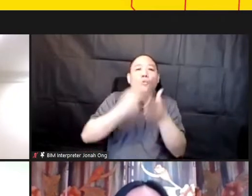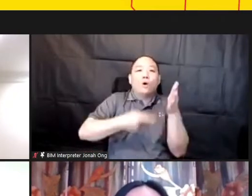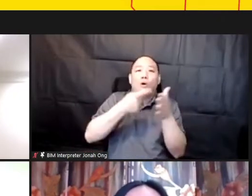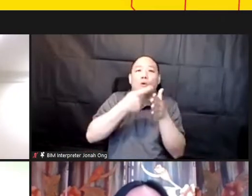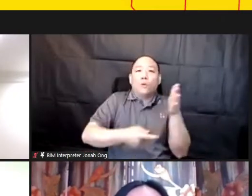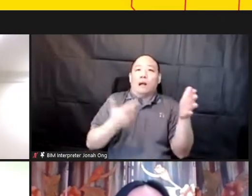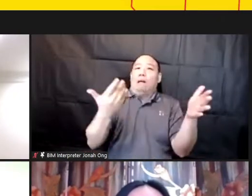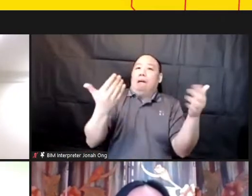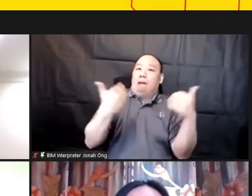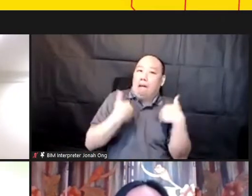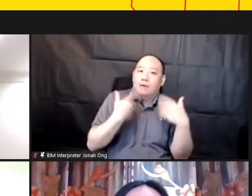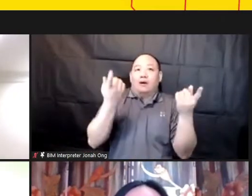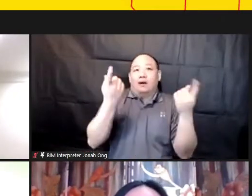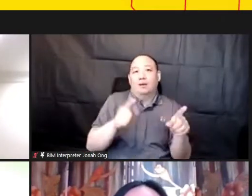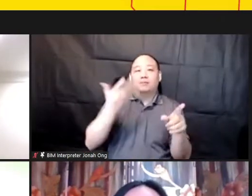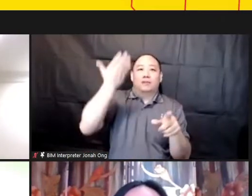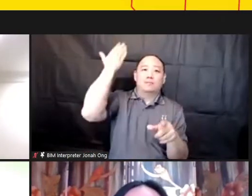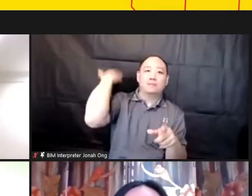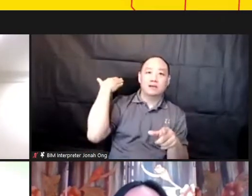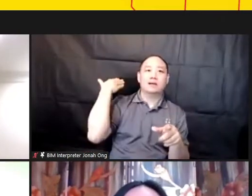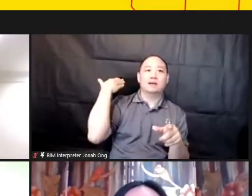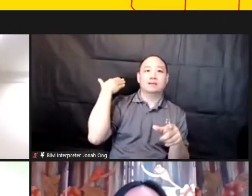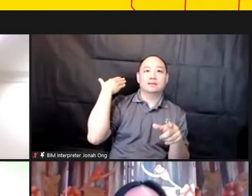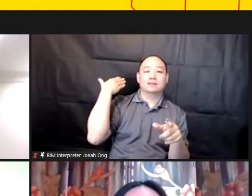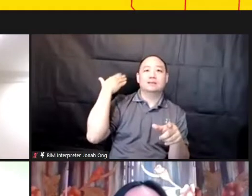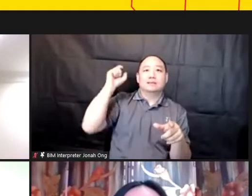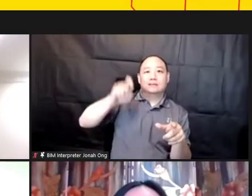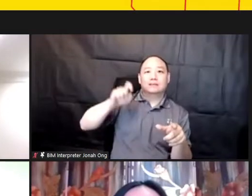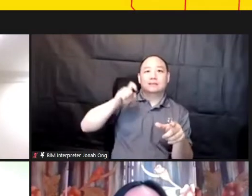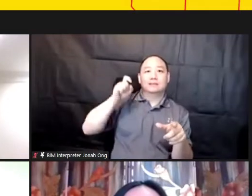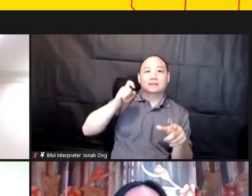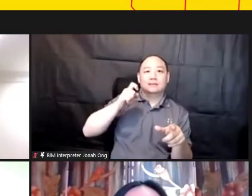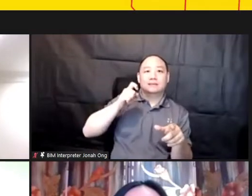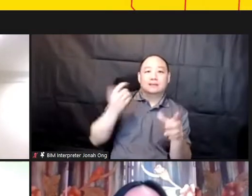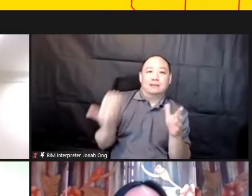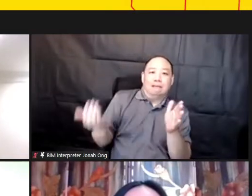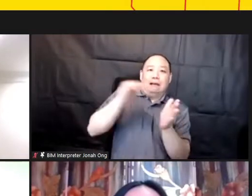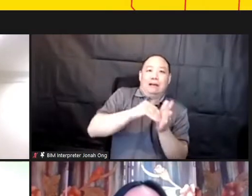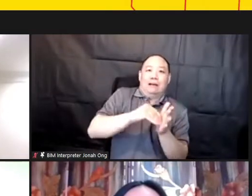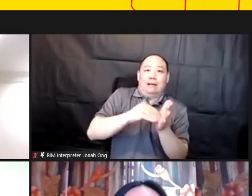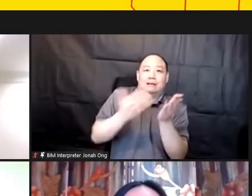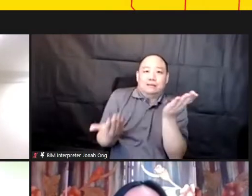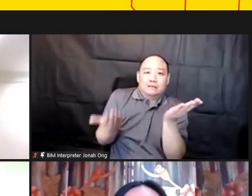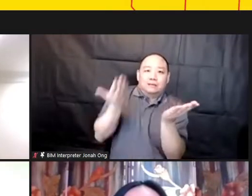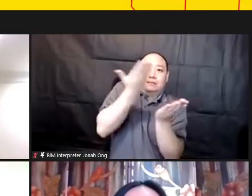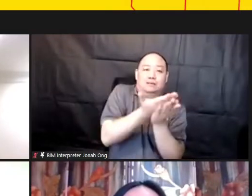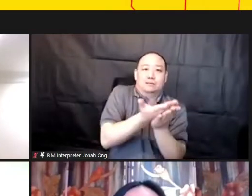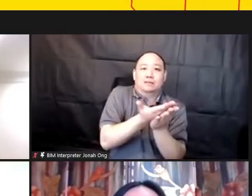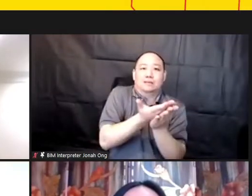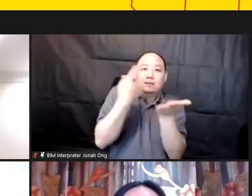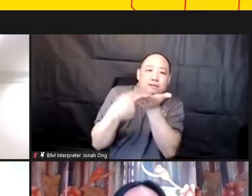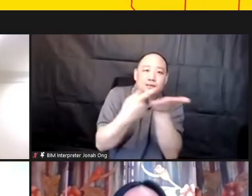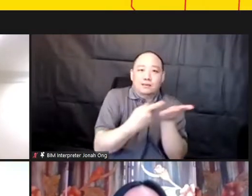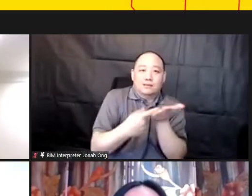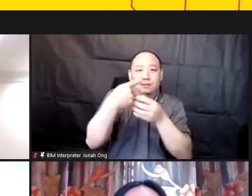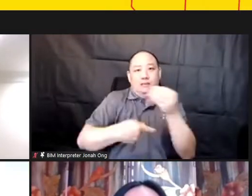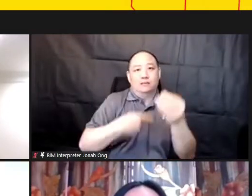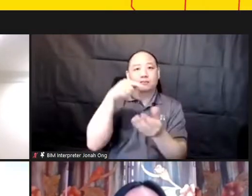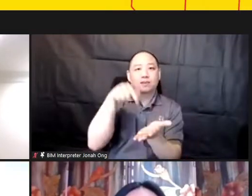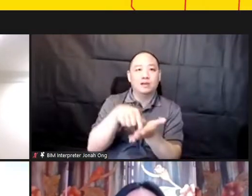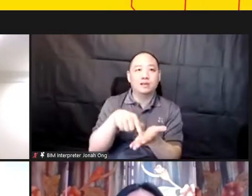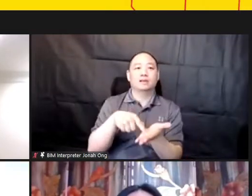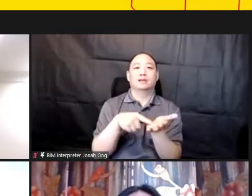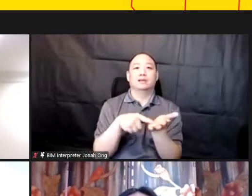know this sounds kind of vague, but really it's about letting go of the reels, I think, on the state's part, and making sure